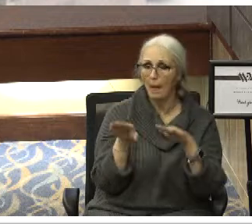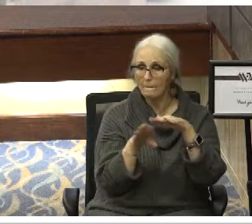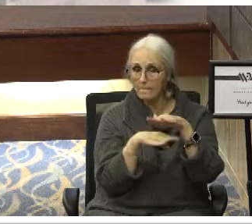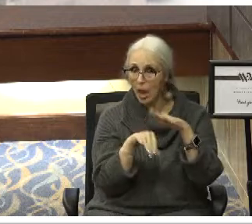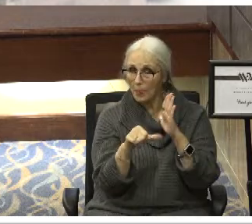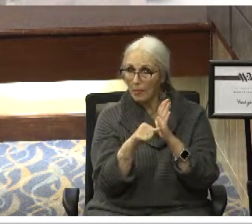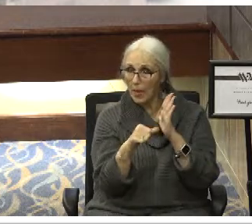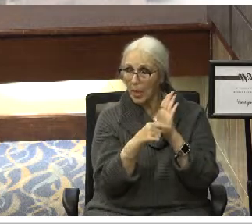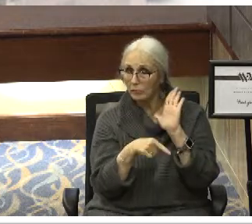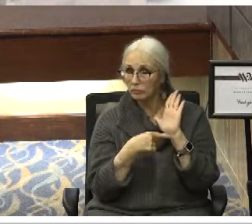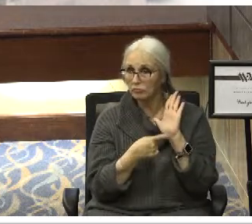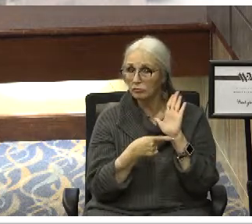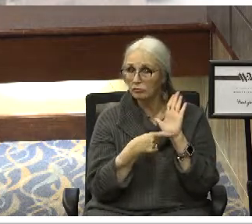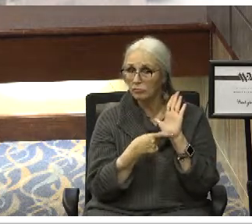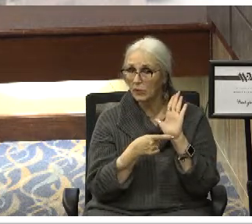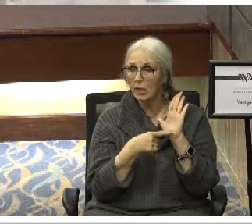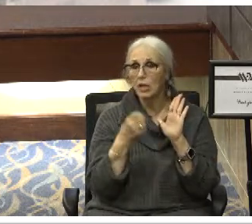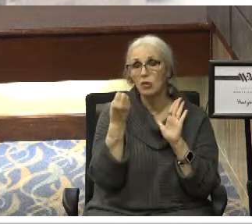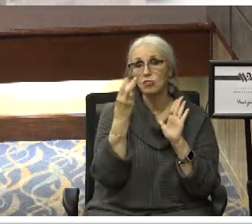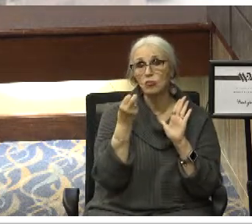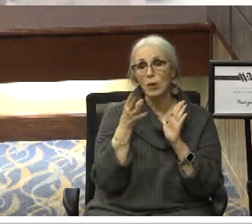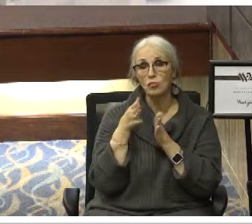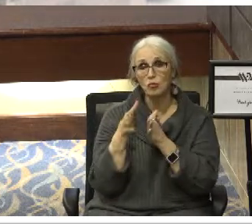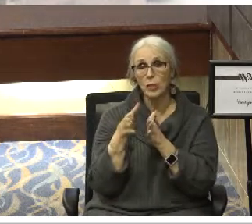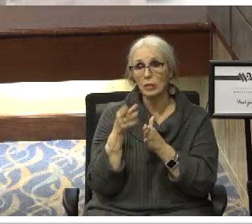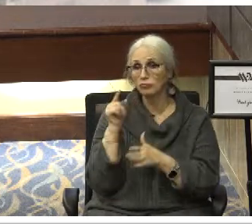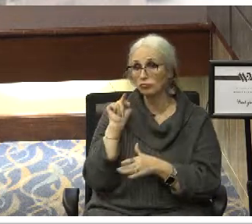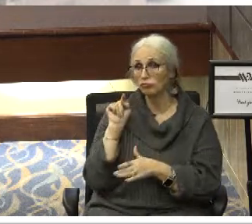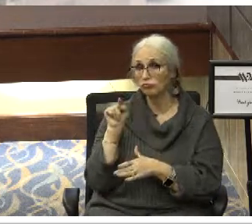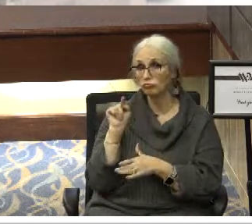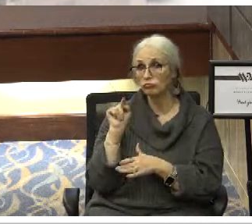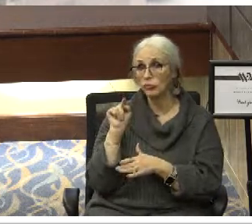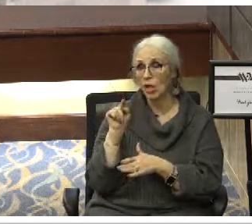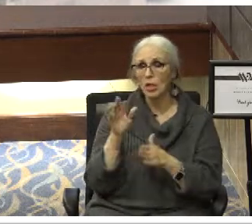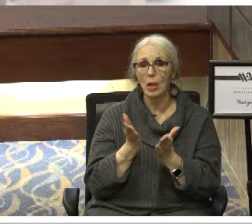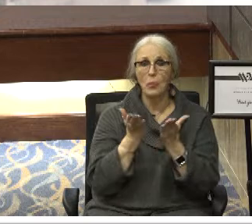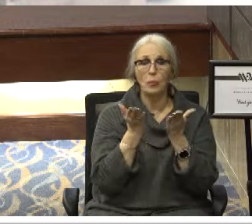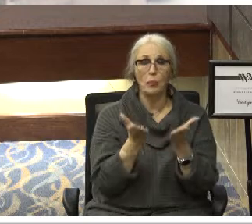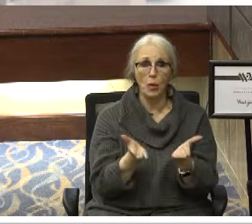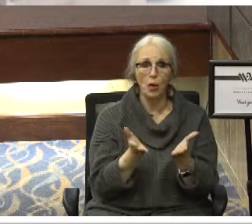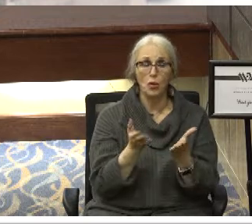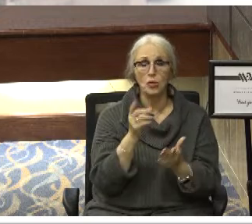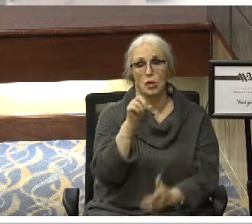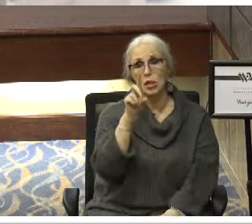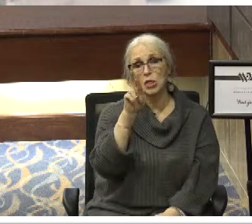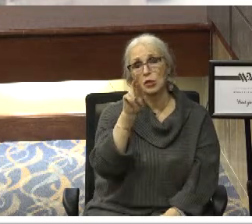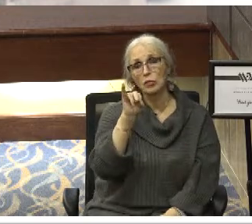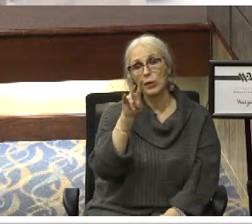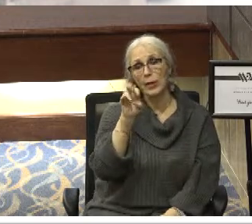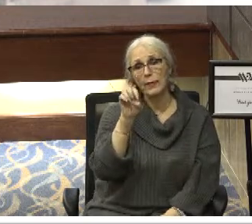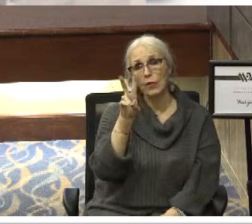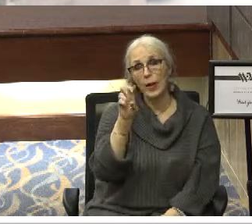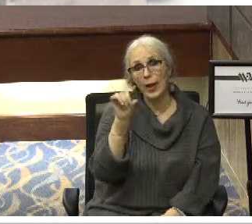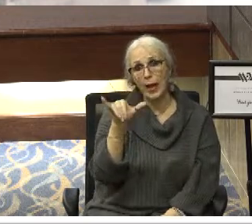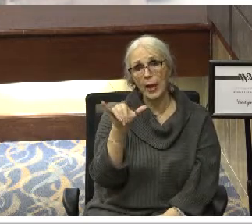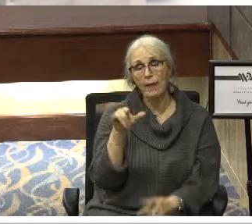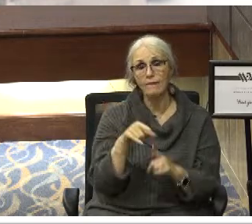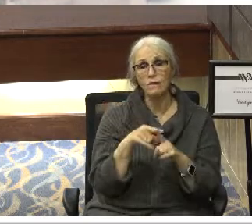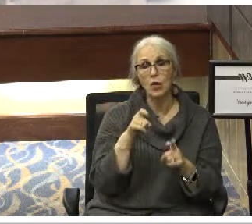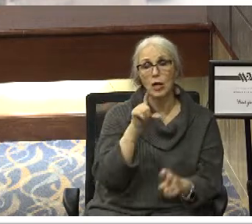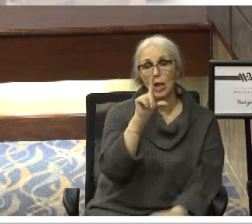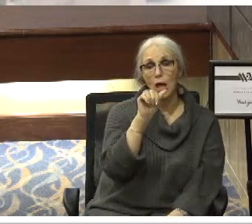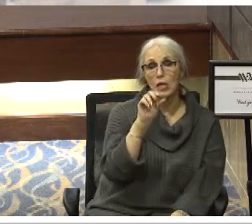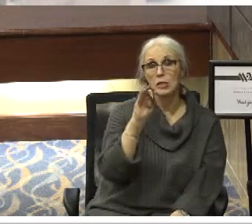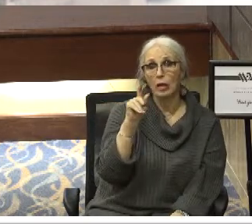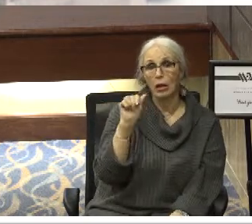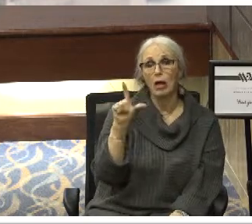the page here, and then you got 12th Street here. They do propose a driveway off LaSalle, and then a driveway